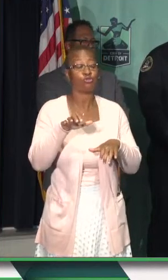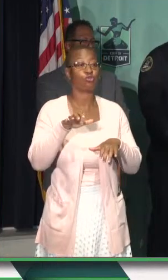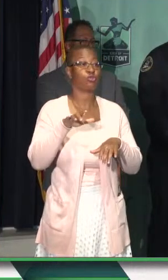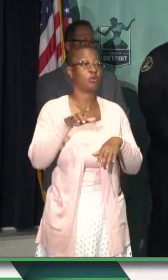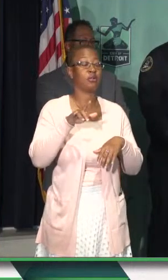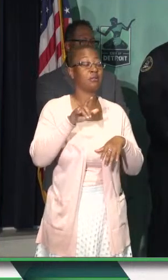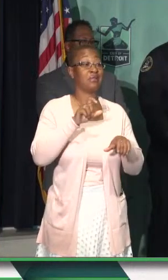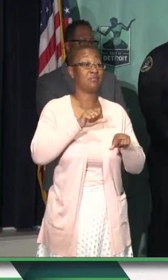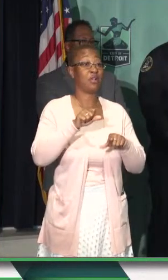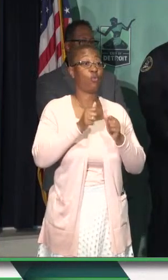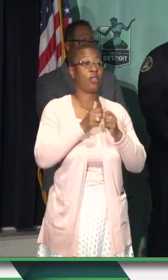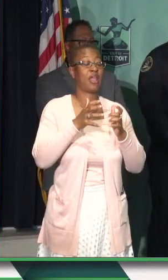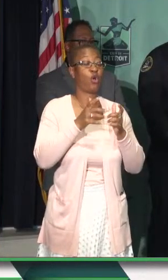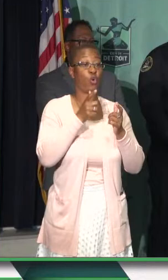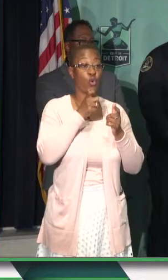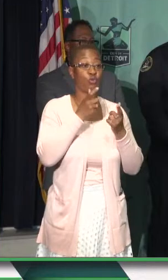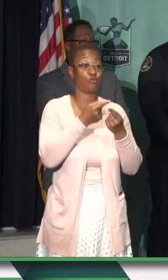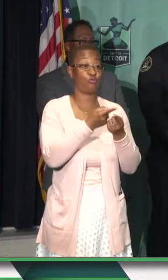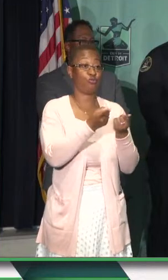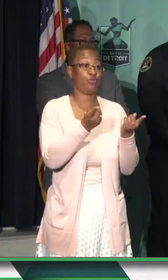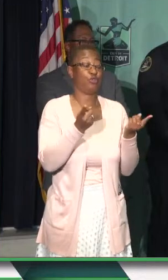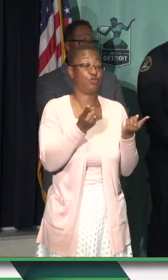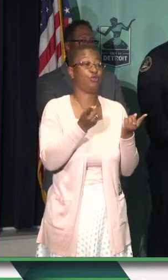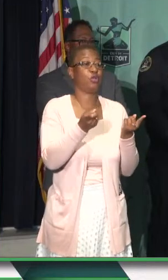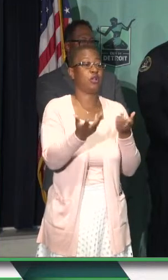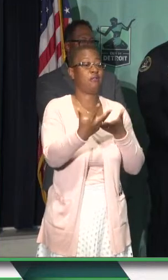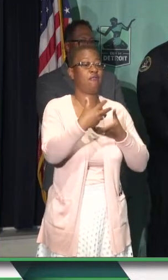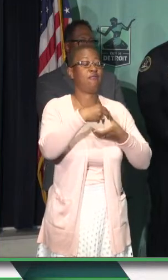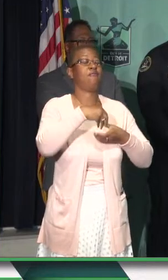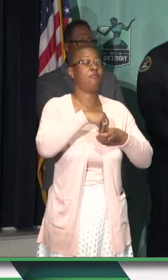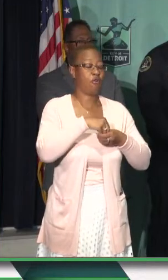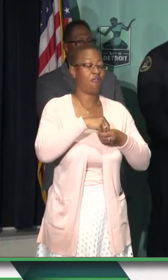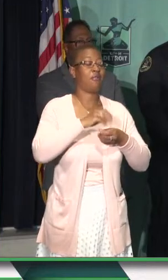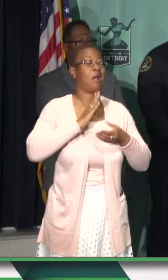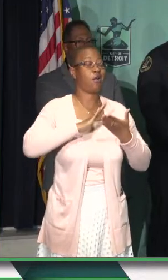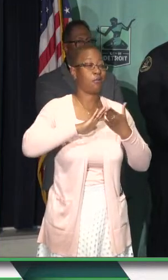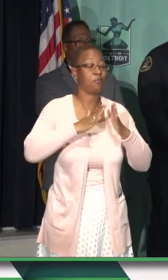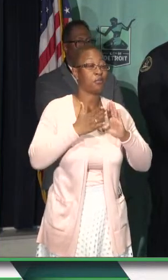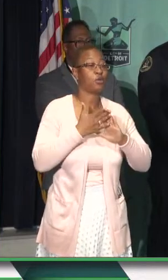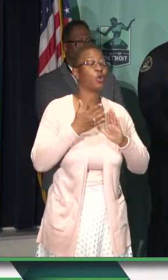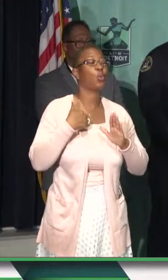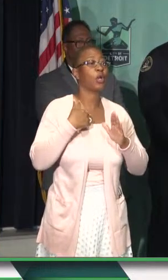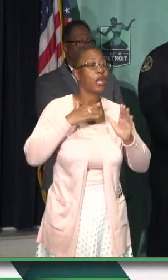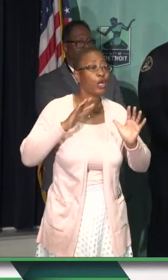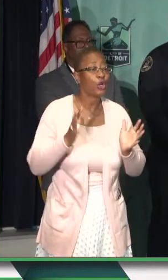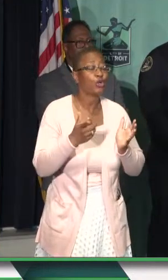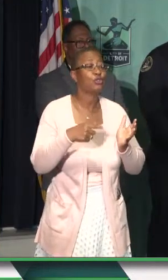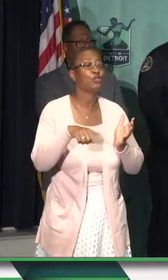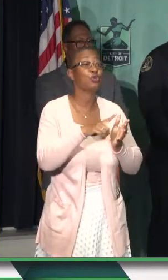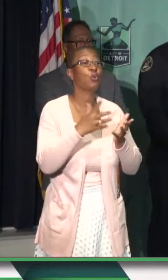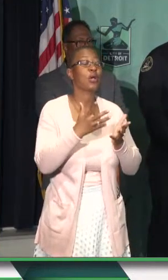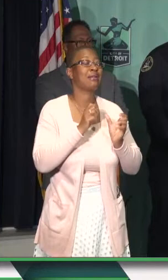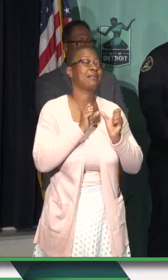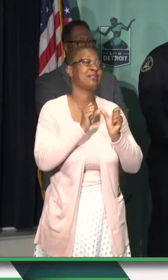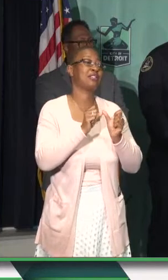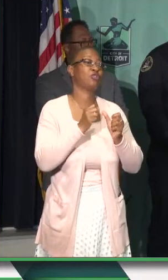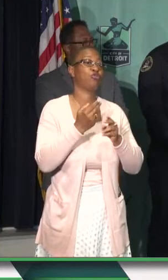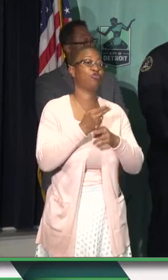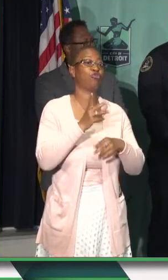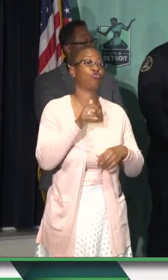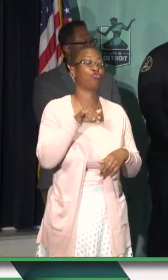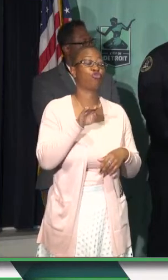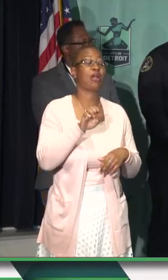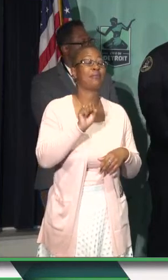is possible without the involvement of our community. So we do encourage you to continue to use Crime